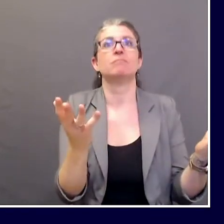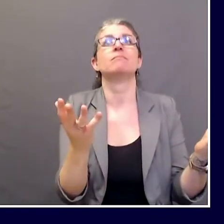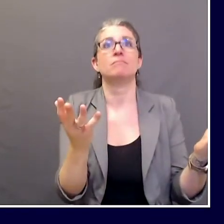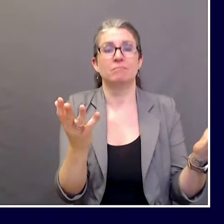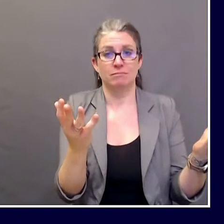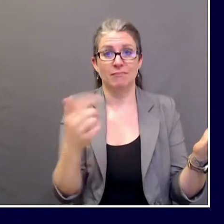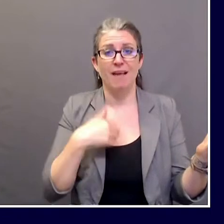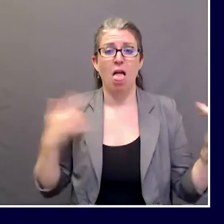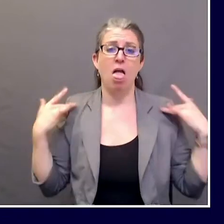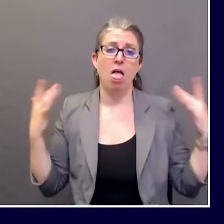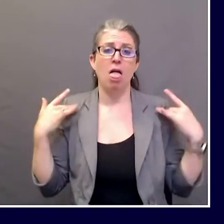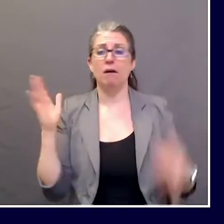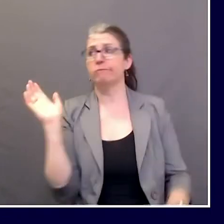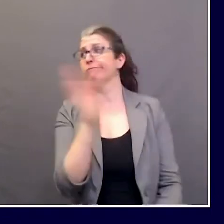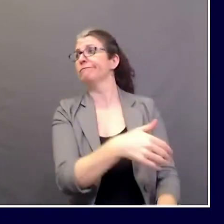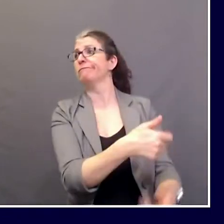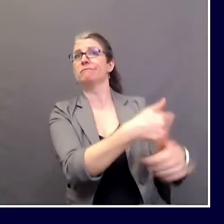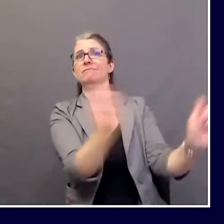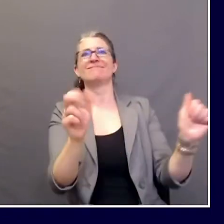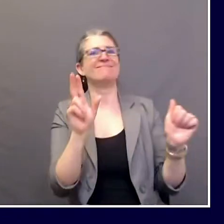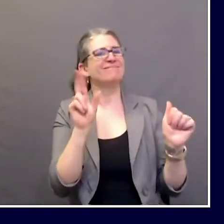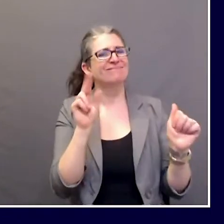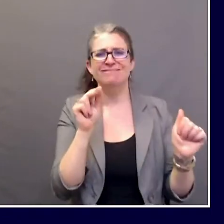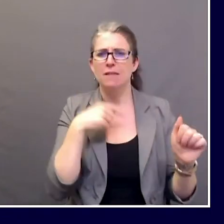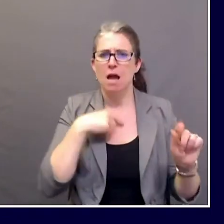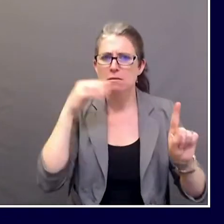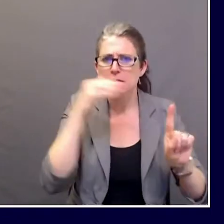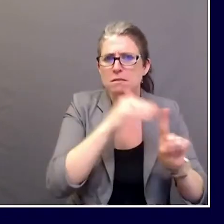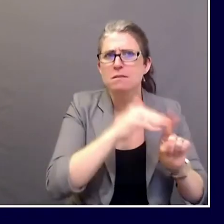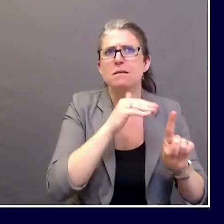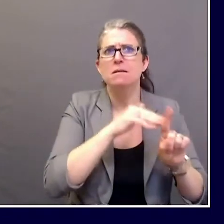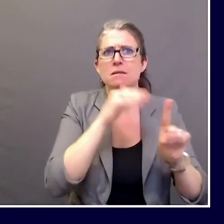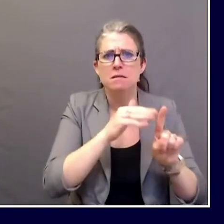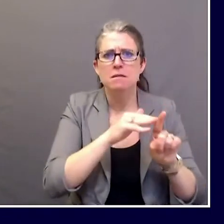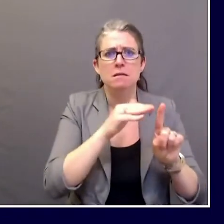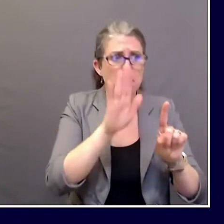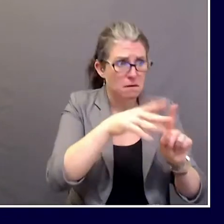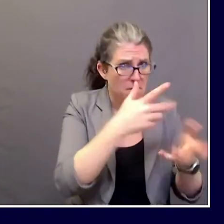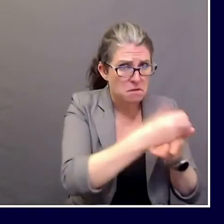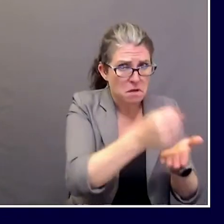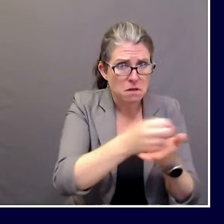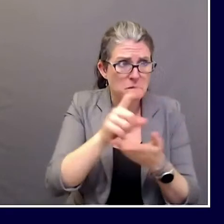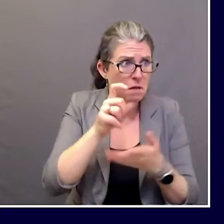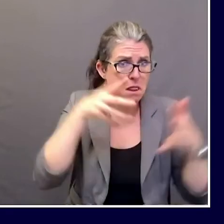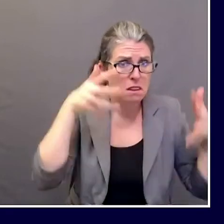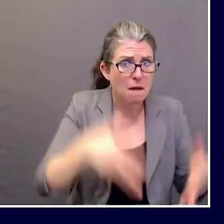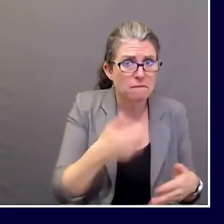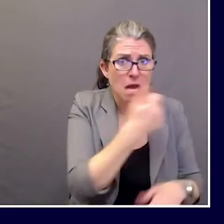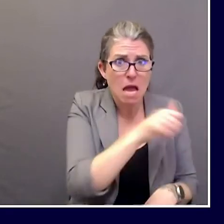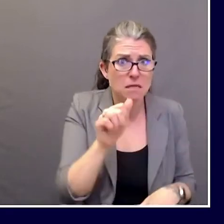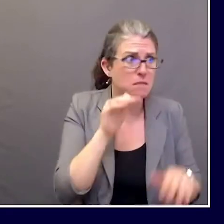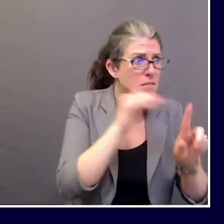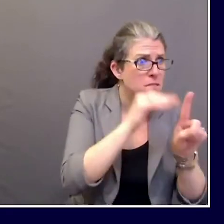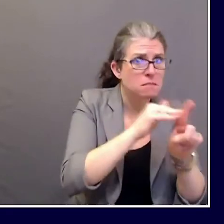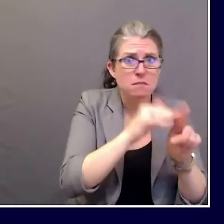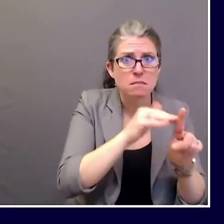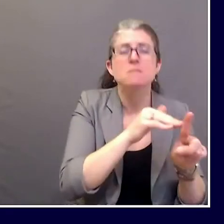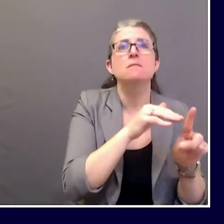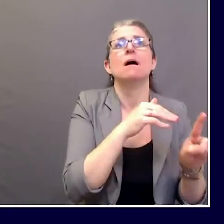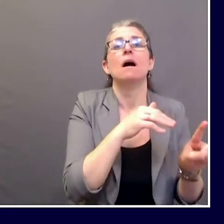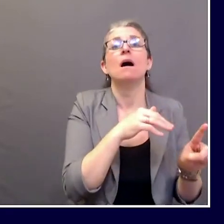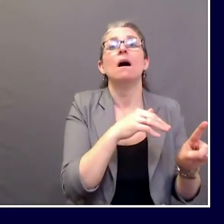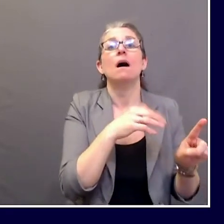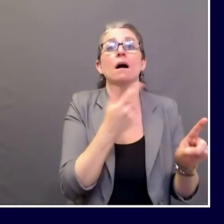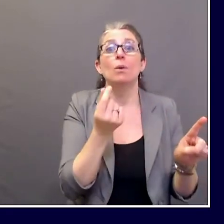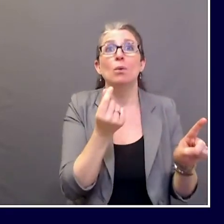do it next week with the change. It is partly because some provider may have overestimated the demand in an area. It may be